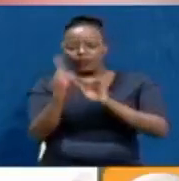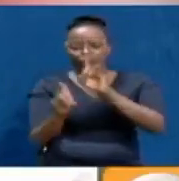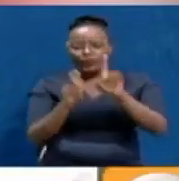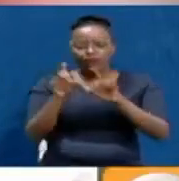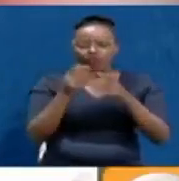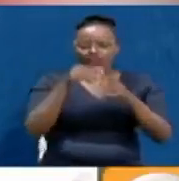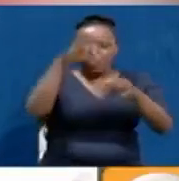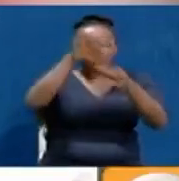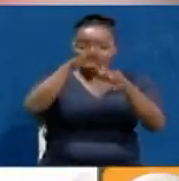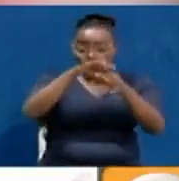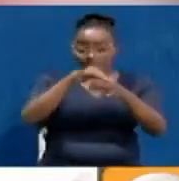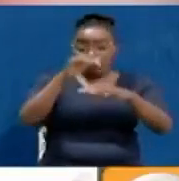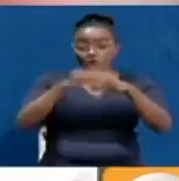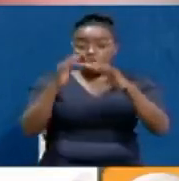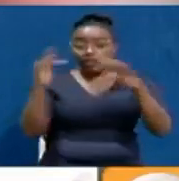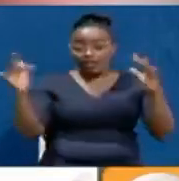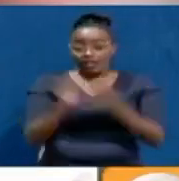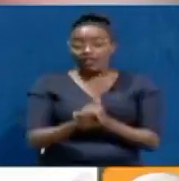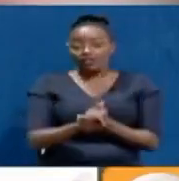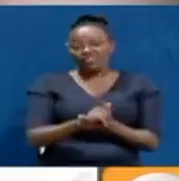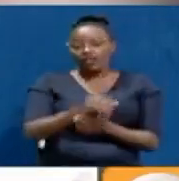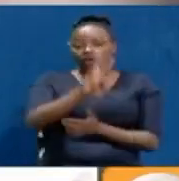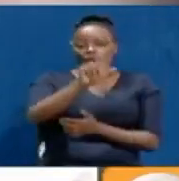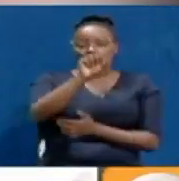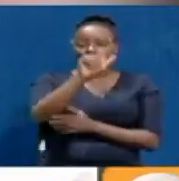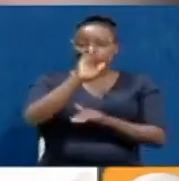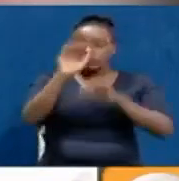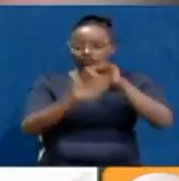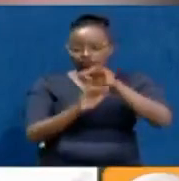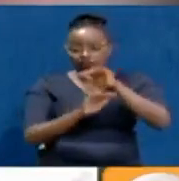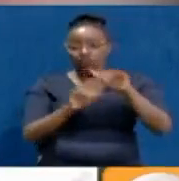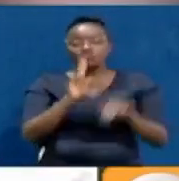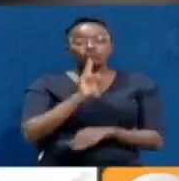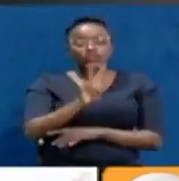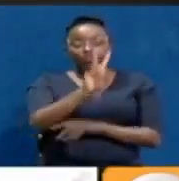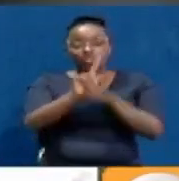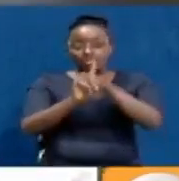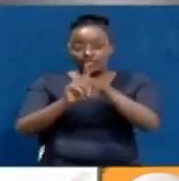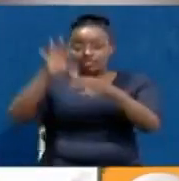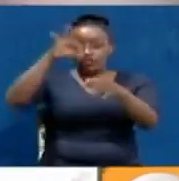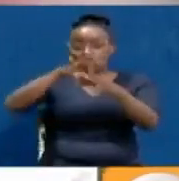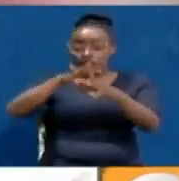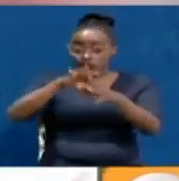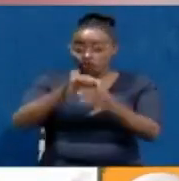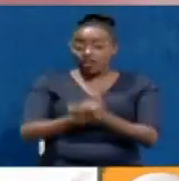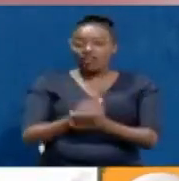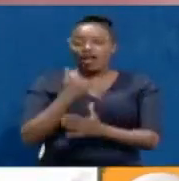the polling system online. Well, Francis Wasuna was elected vice chair with 226 votes, with Bolo